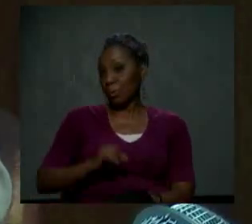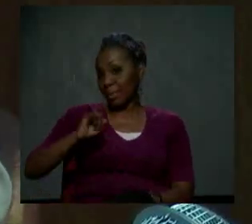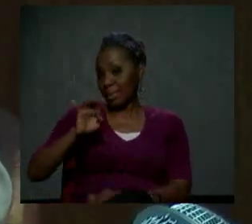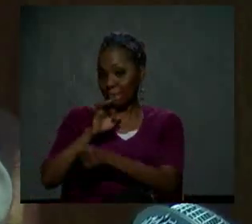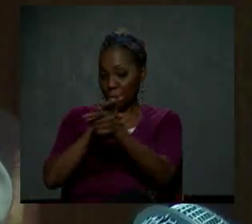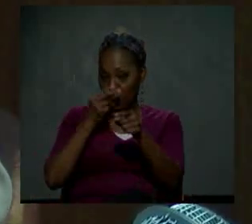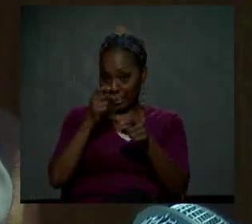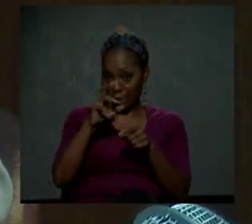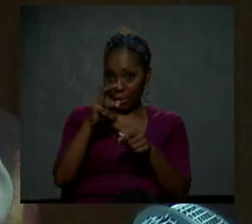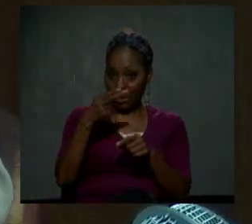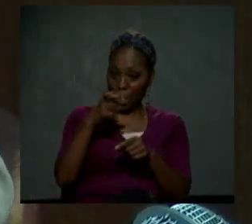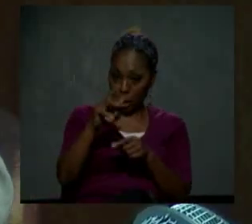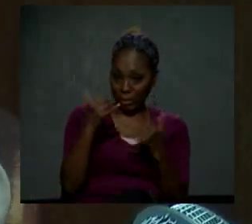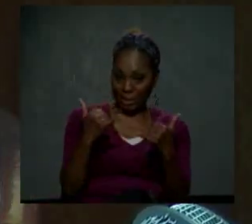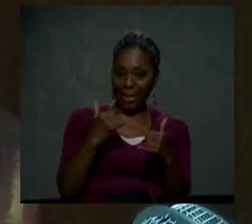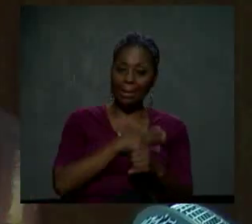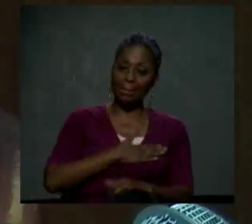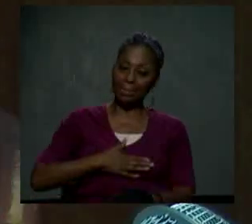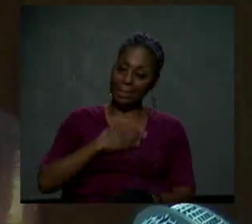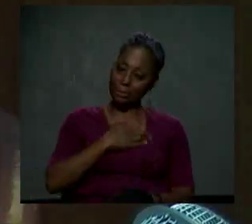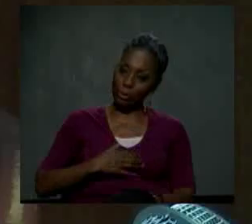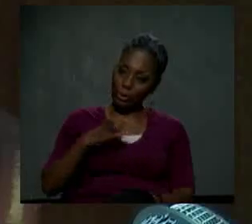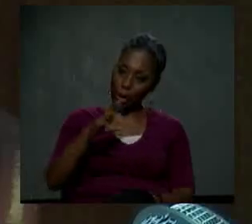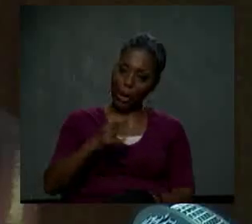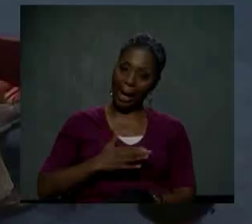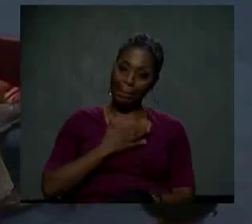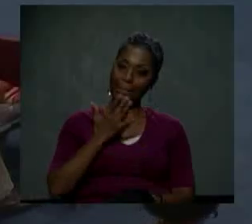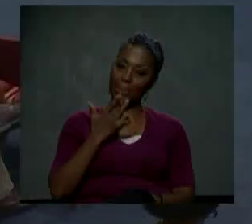today, please wish her a happy birthday.